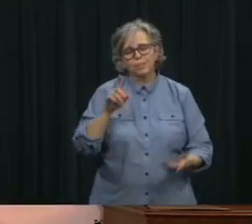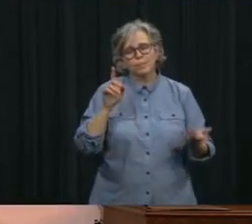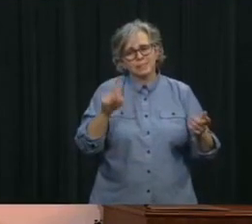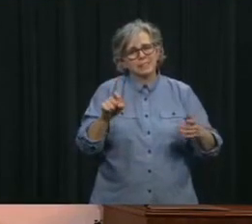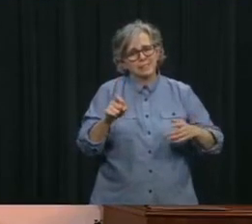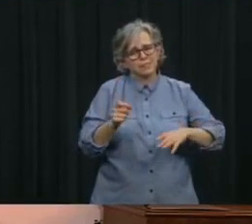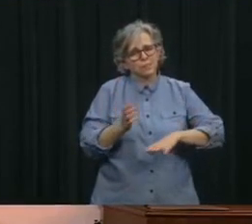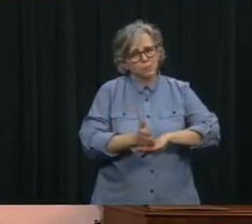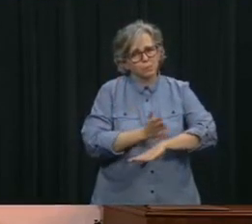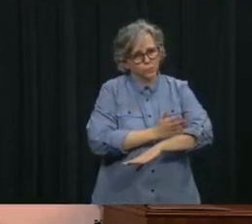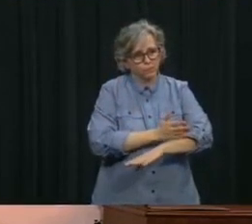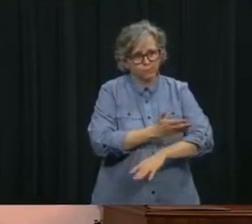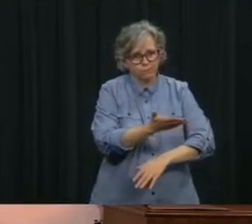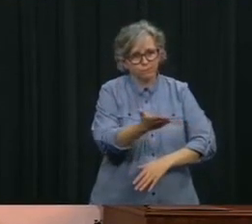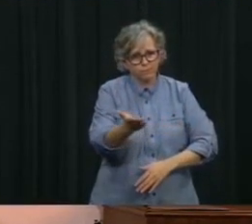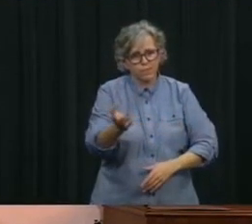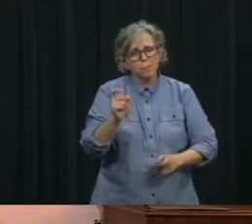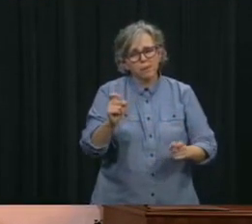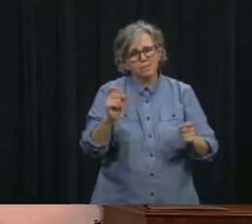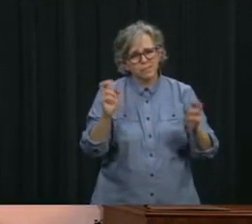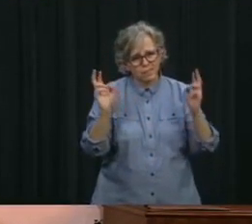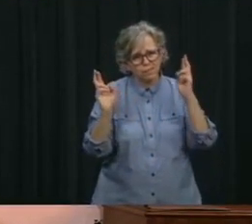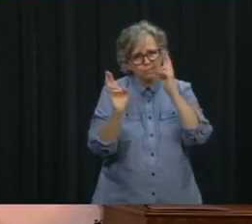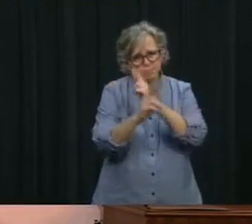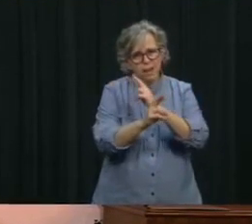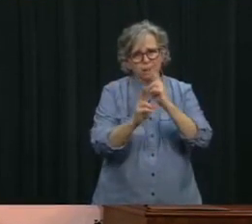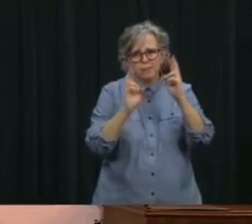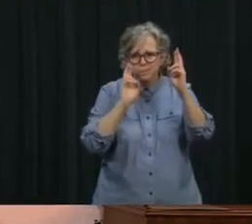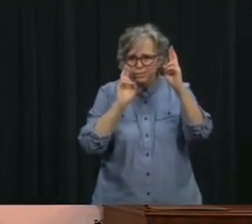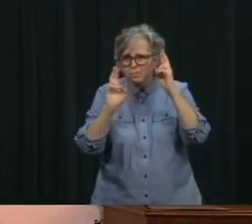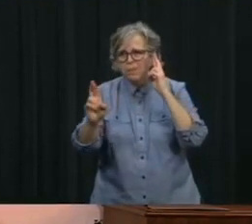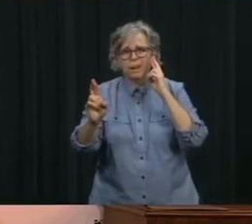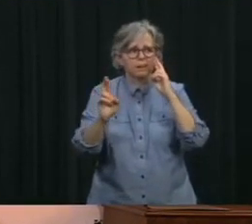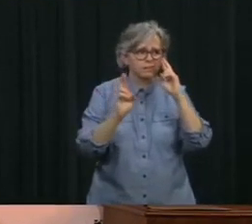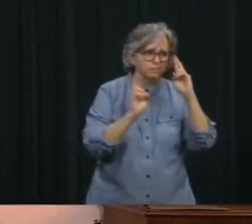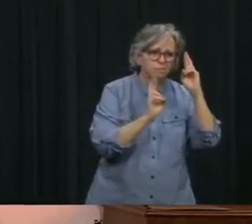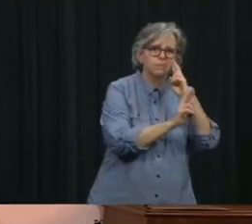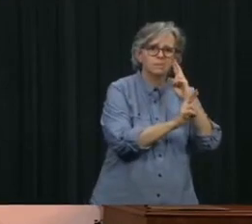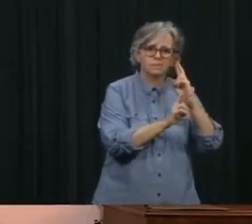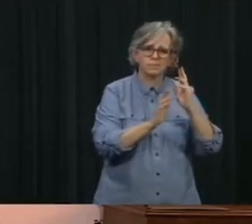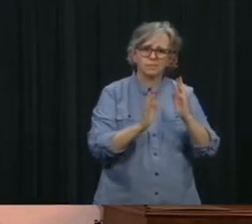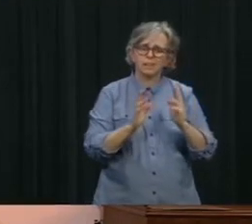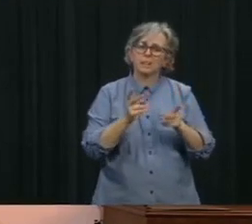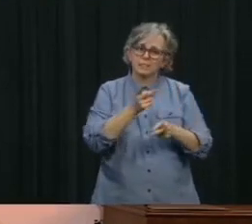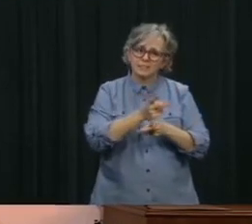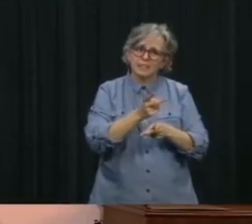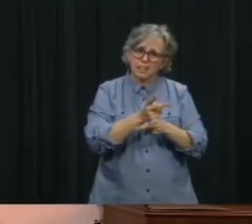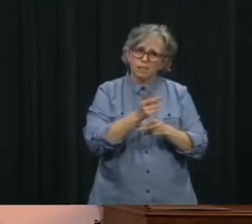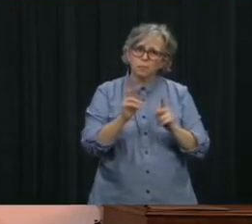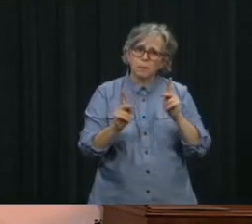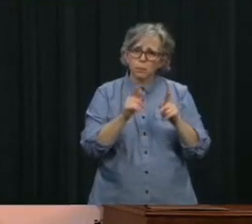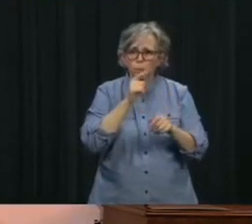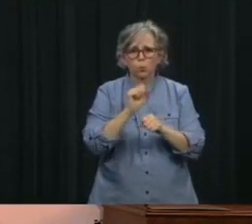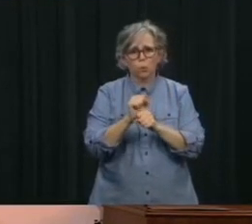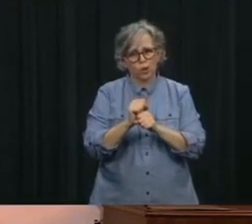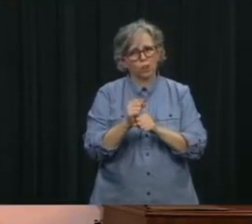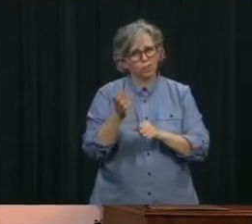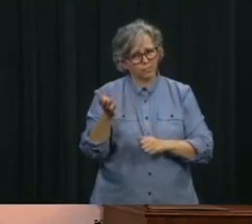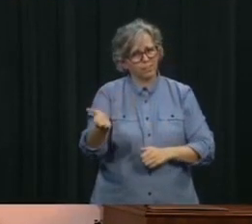people, got to treat each other better than that. We got to respect people in their workplaces. But I'll also tell you another